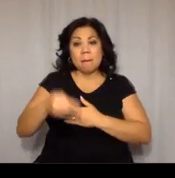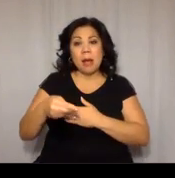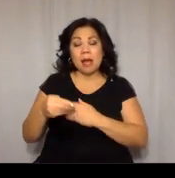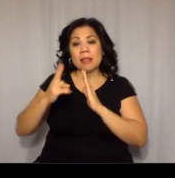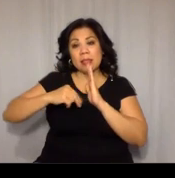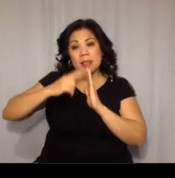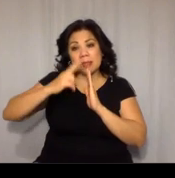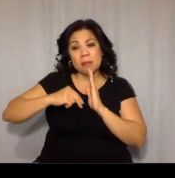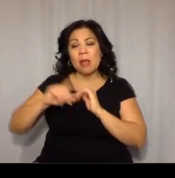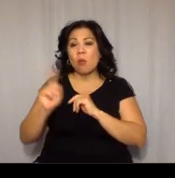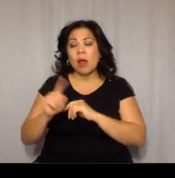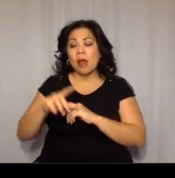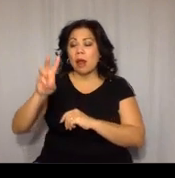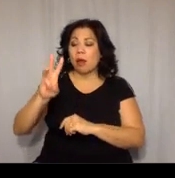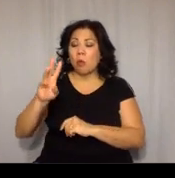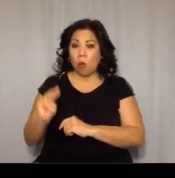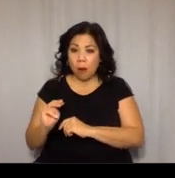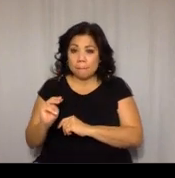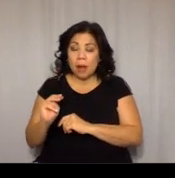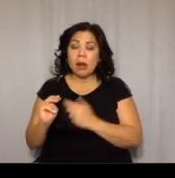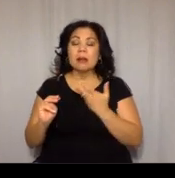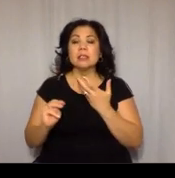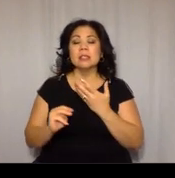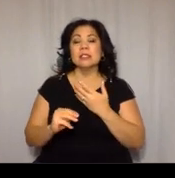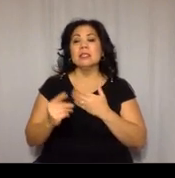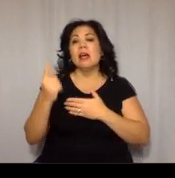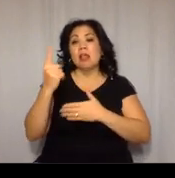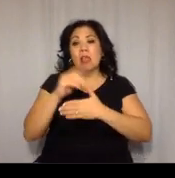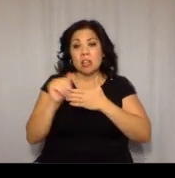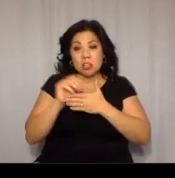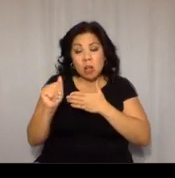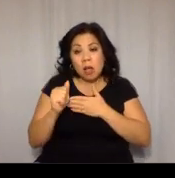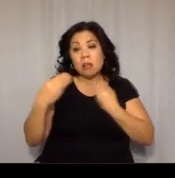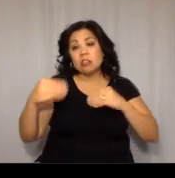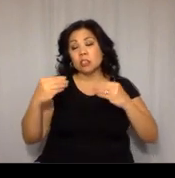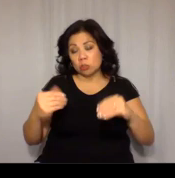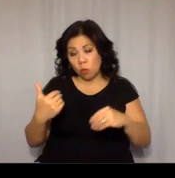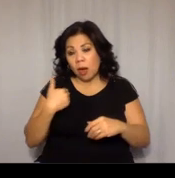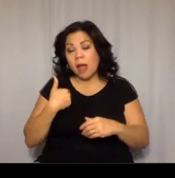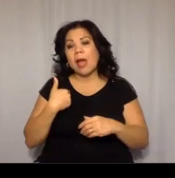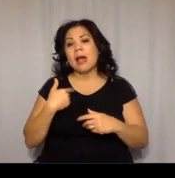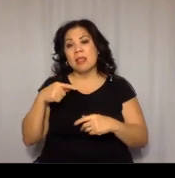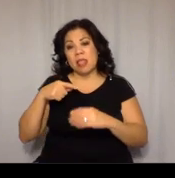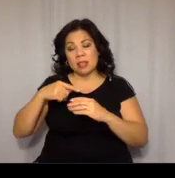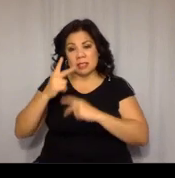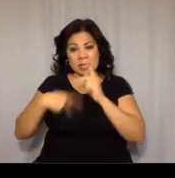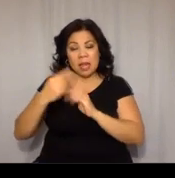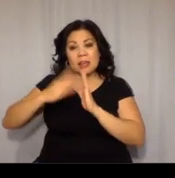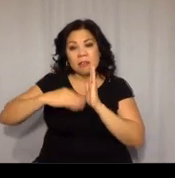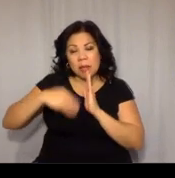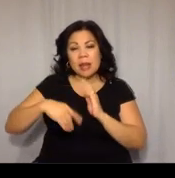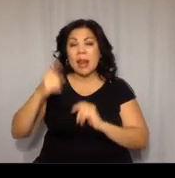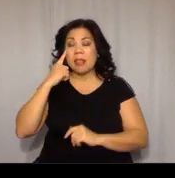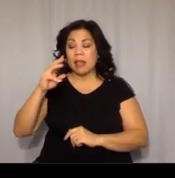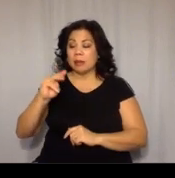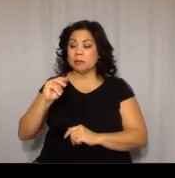Walmart has these paints. The Dollar Tree has some acrylic paint. And if I'm not mistaken, Michael's is still